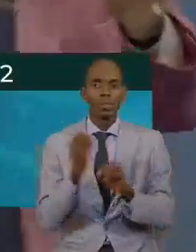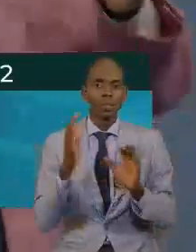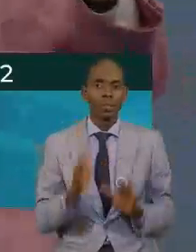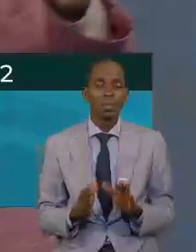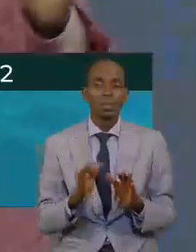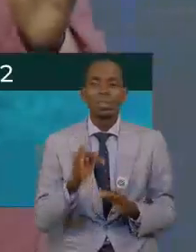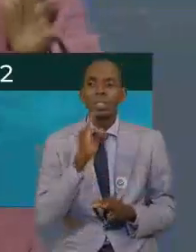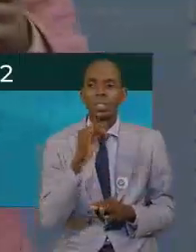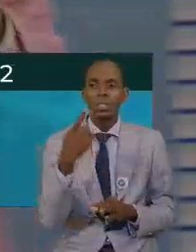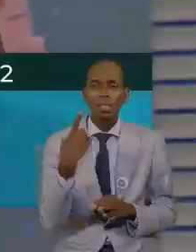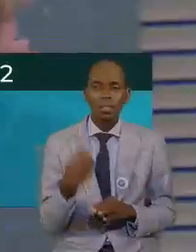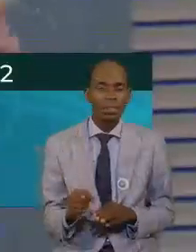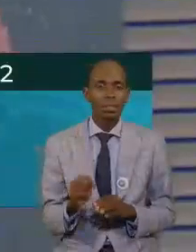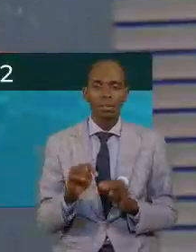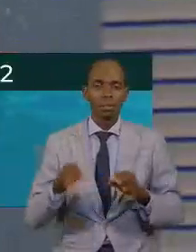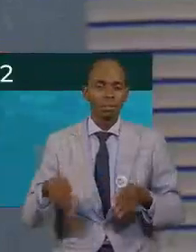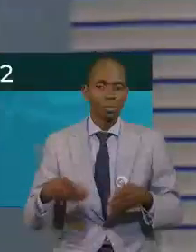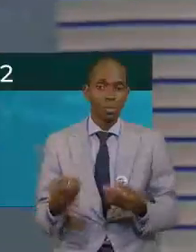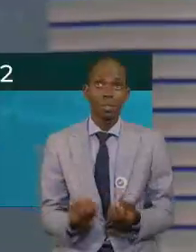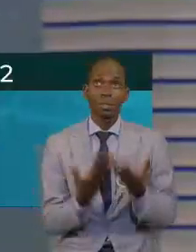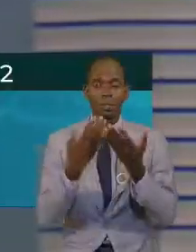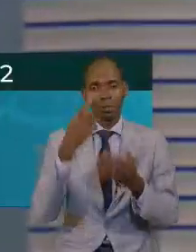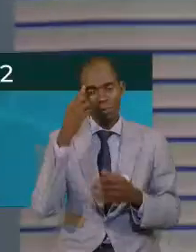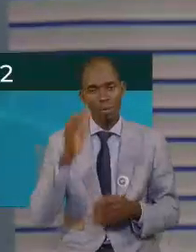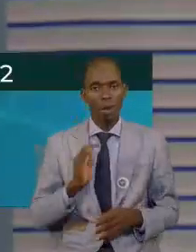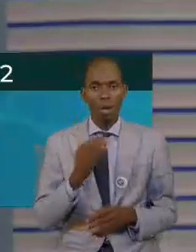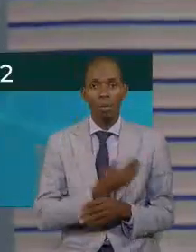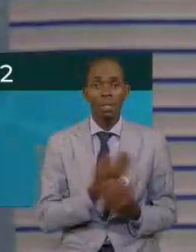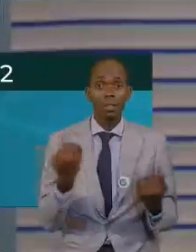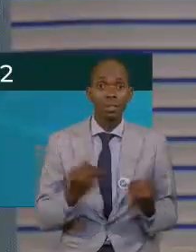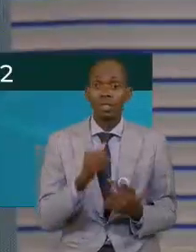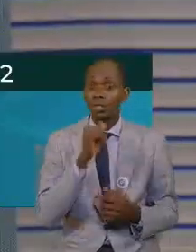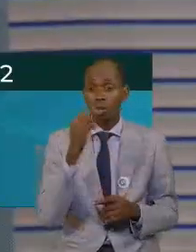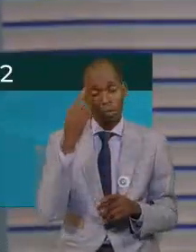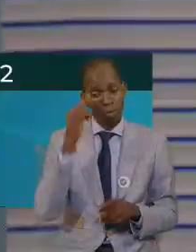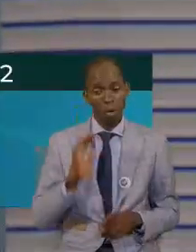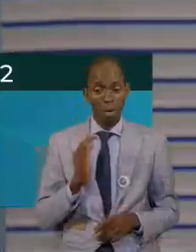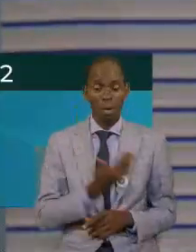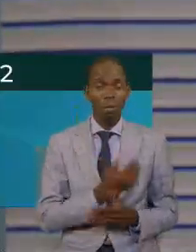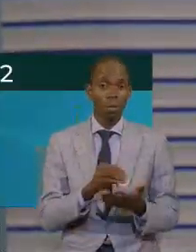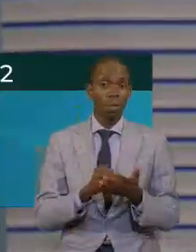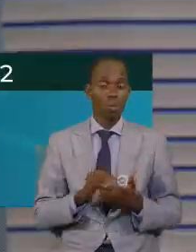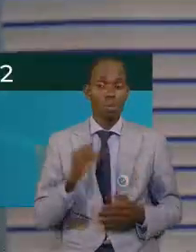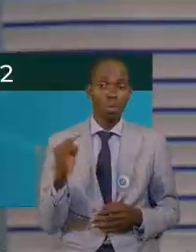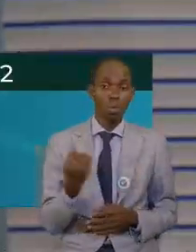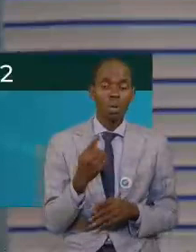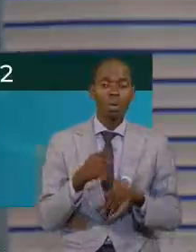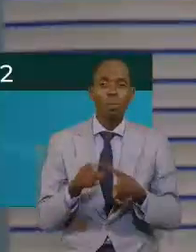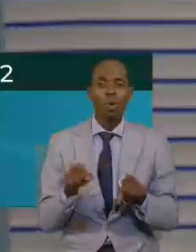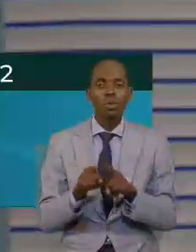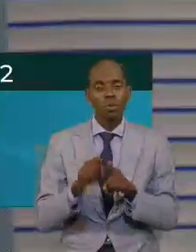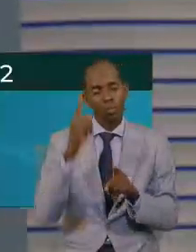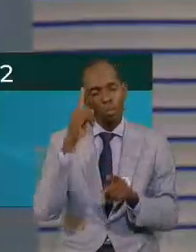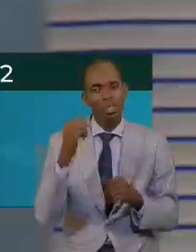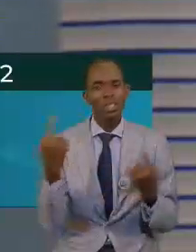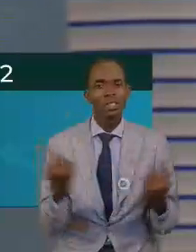the propitiation for our sins, and not for ours only, but also for the sins of the whole